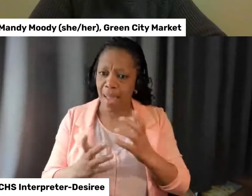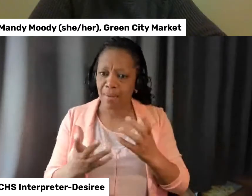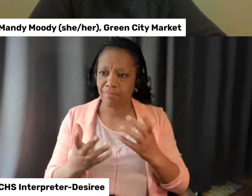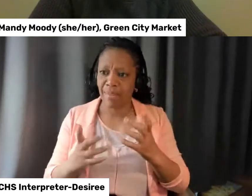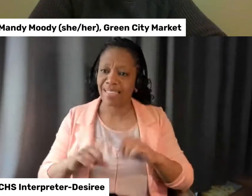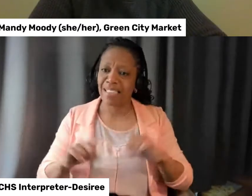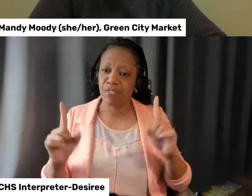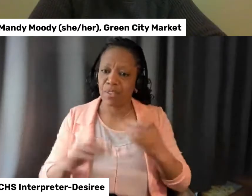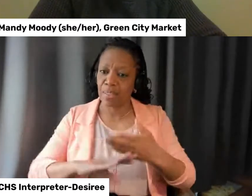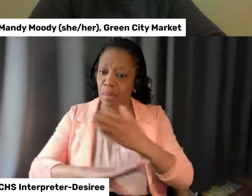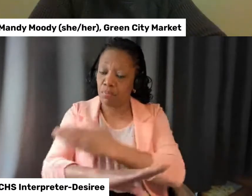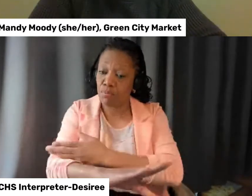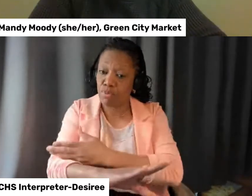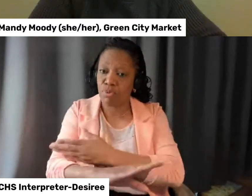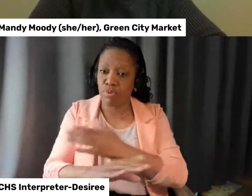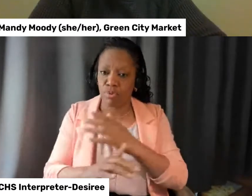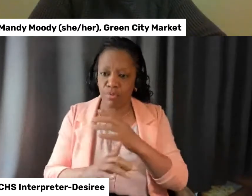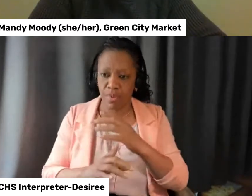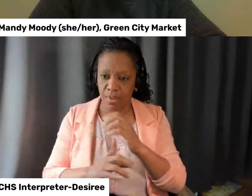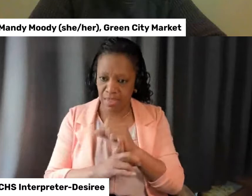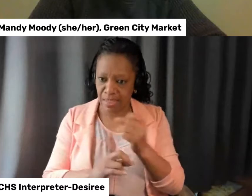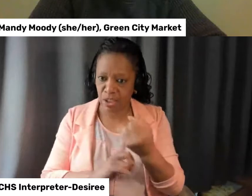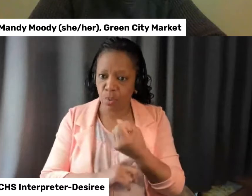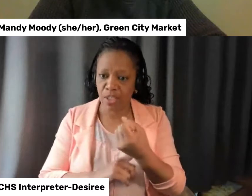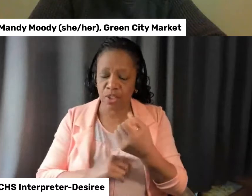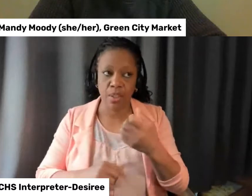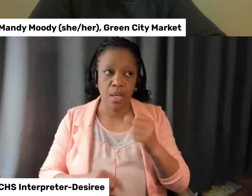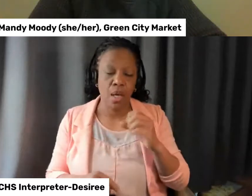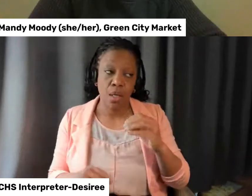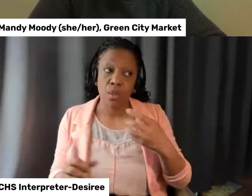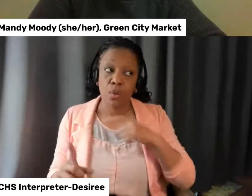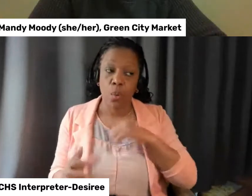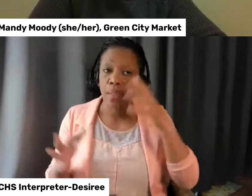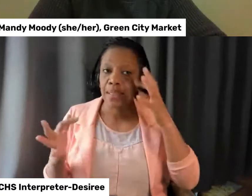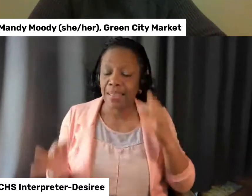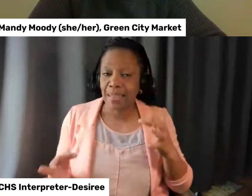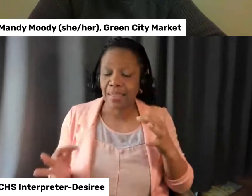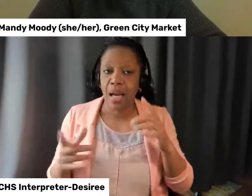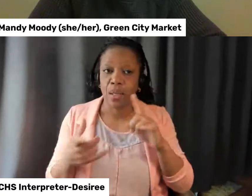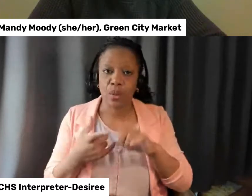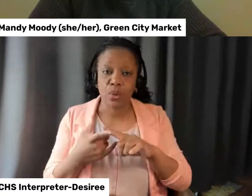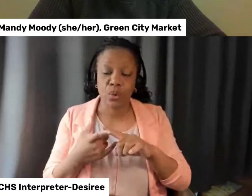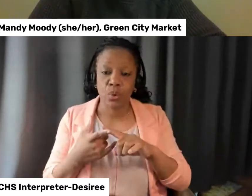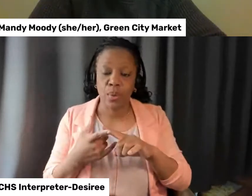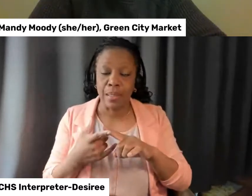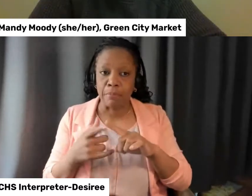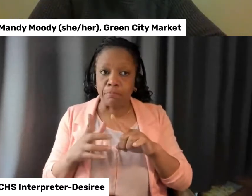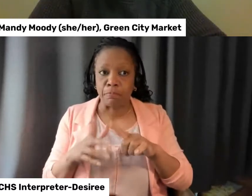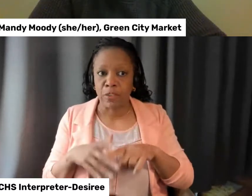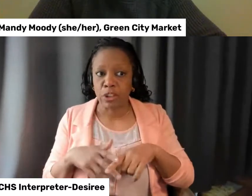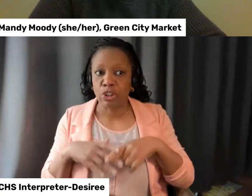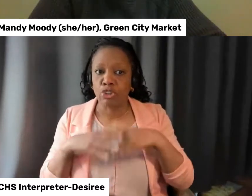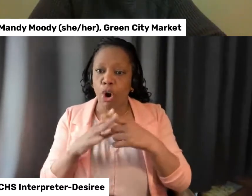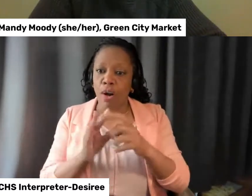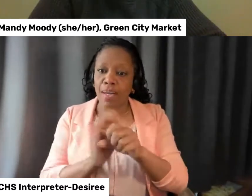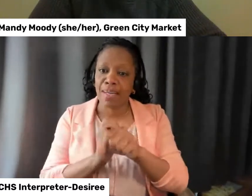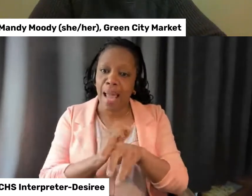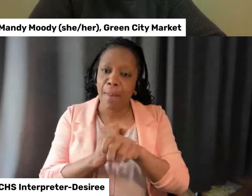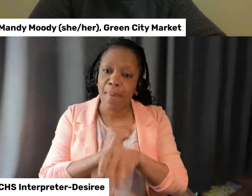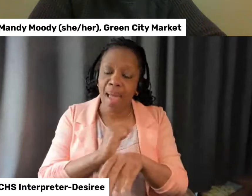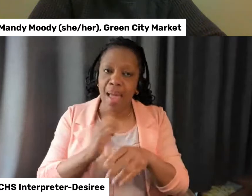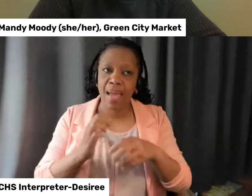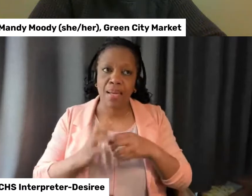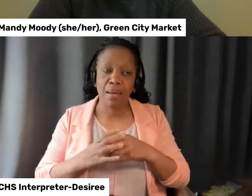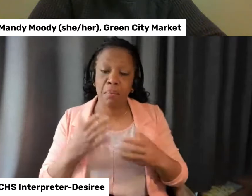Kickstarter campaign and see if we could figure out how we could do a neighborhood market, something that's